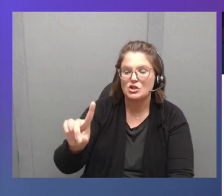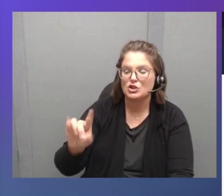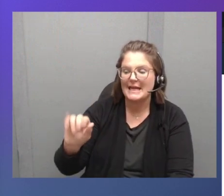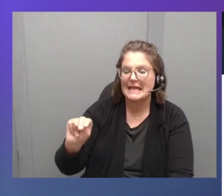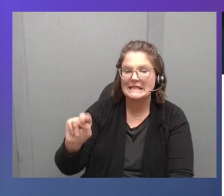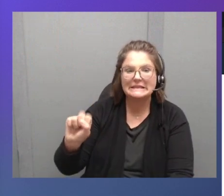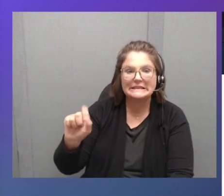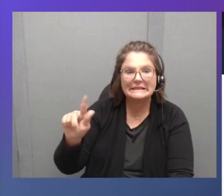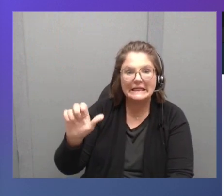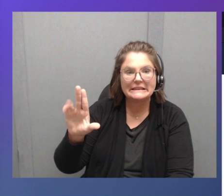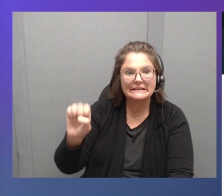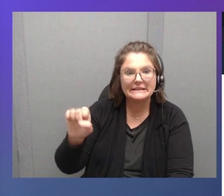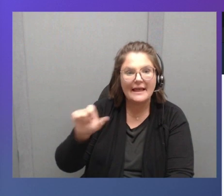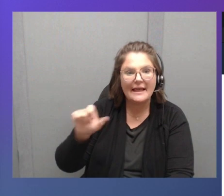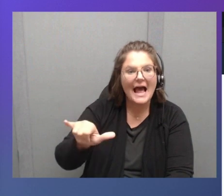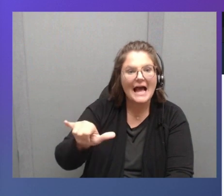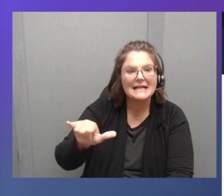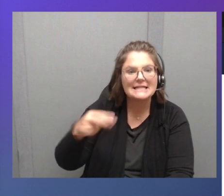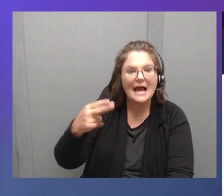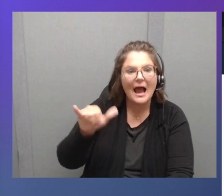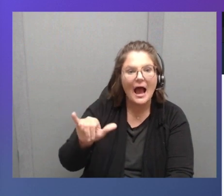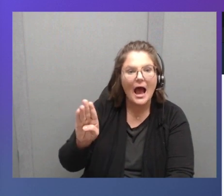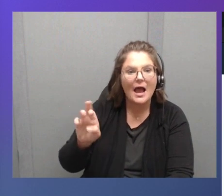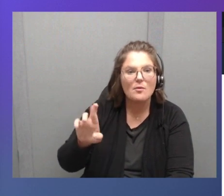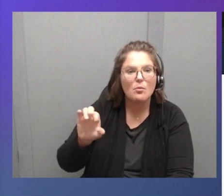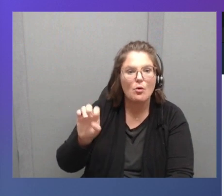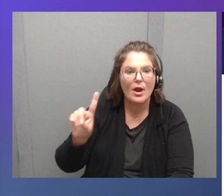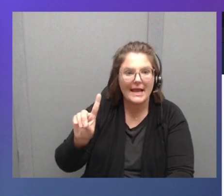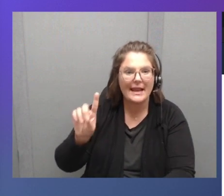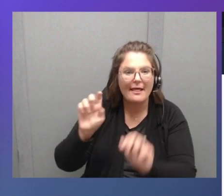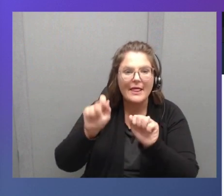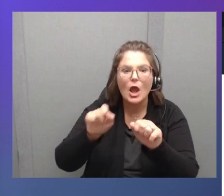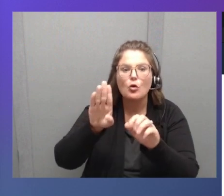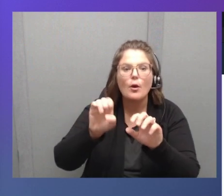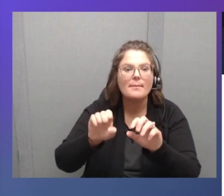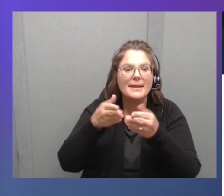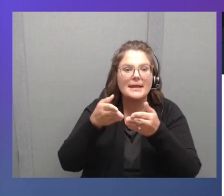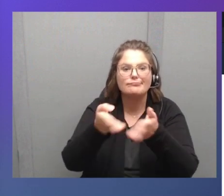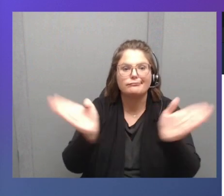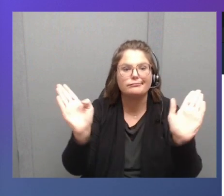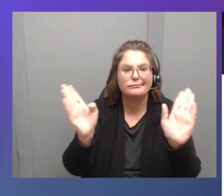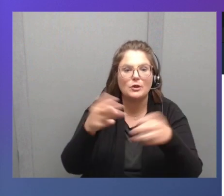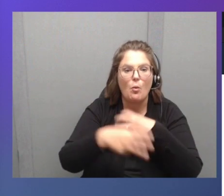activated instances. Okay. That's good. Every one of those could be anywhere in the world. That is an awesome pro tip.